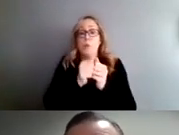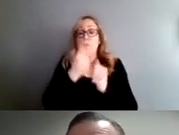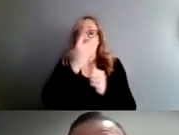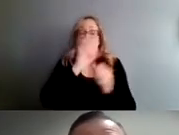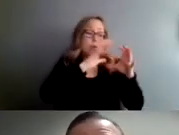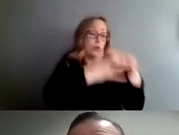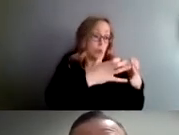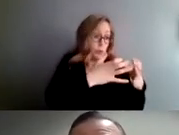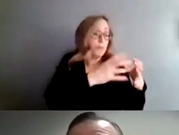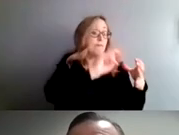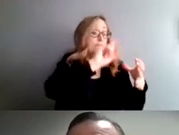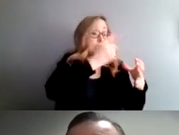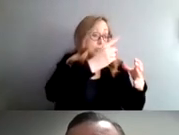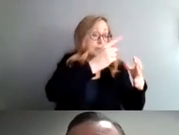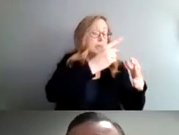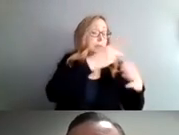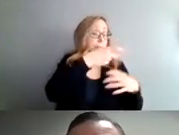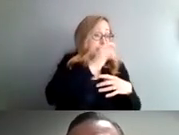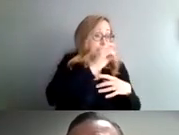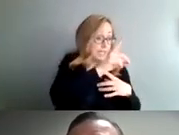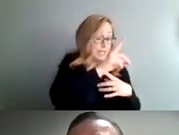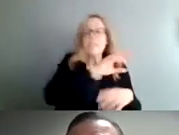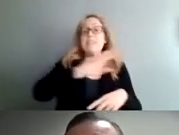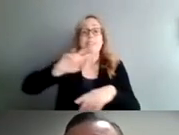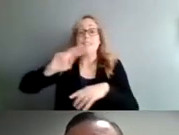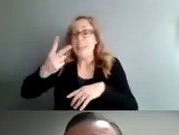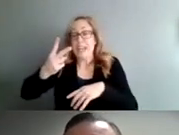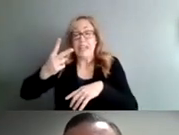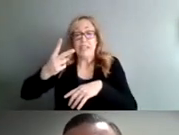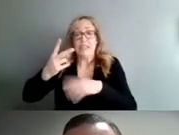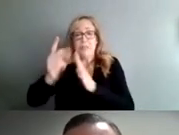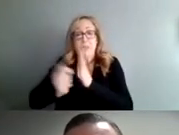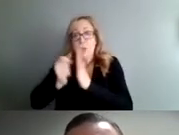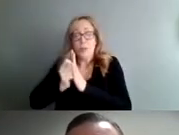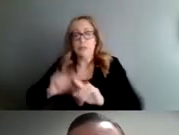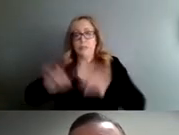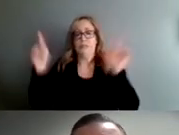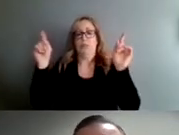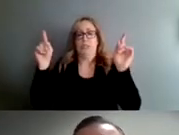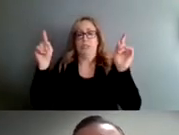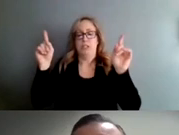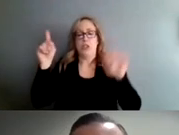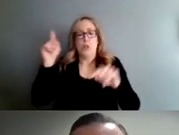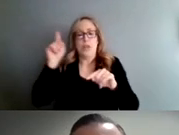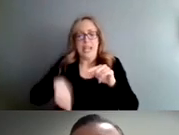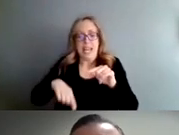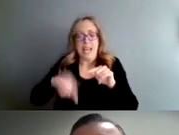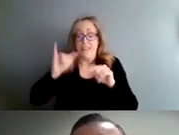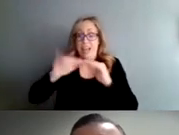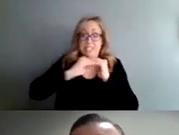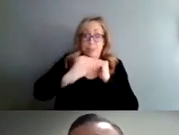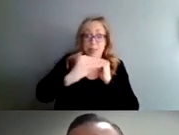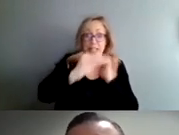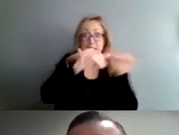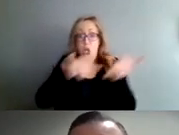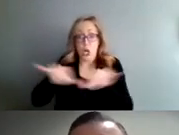set of peers second period. And we can't change up those schedules because every student is on a different graduation trajectory. So the stability and continuity